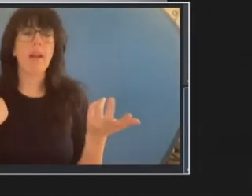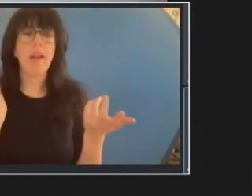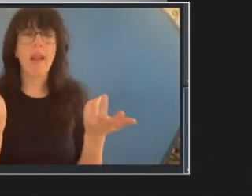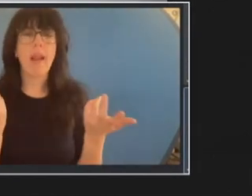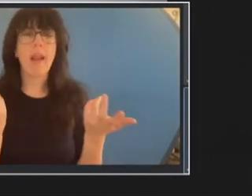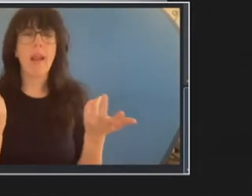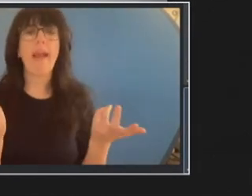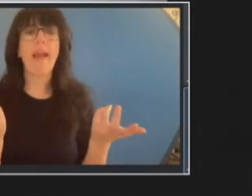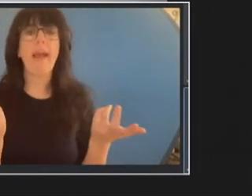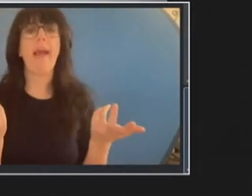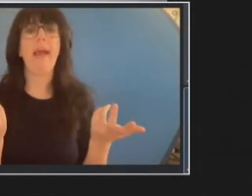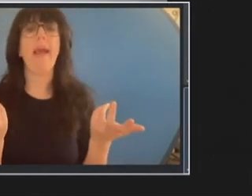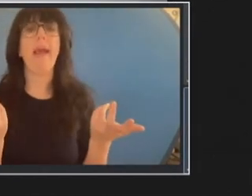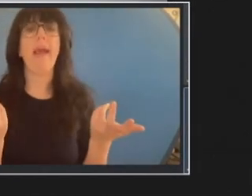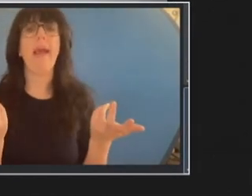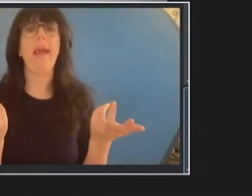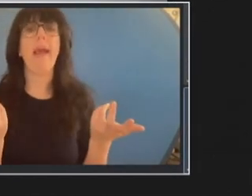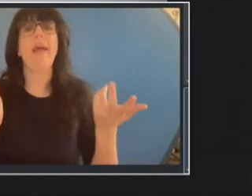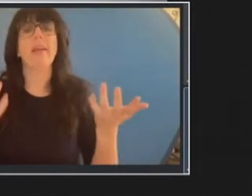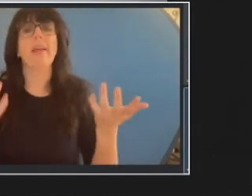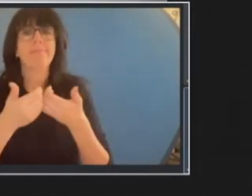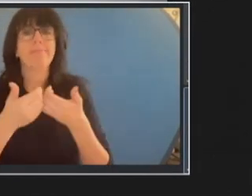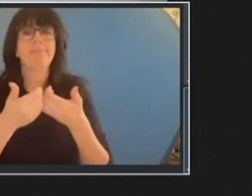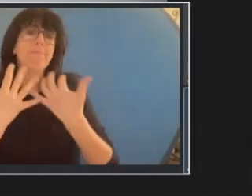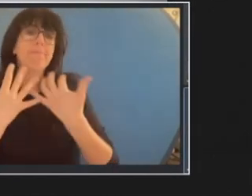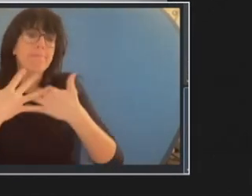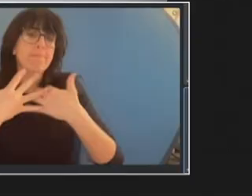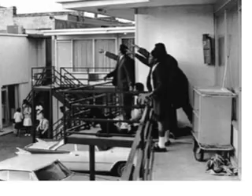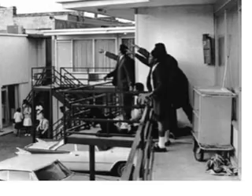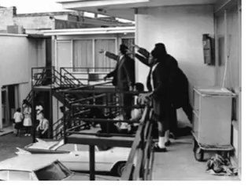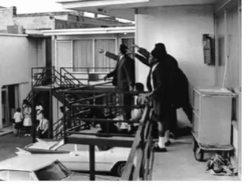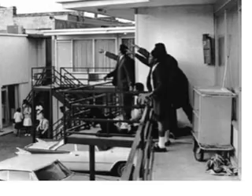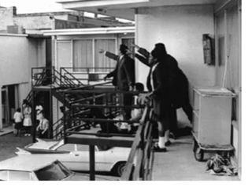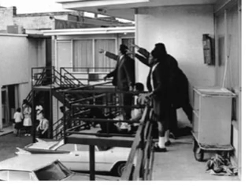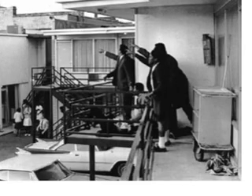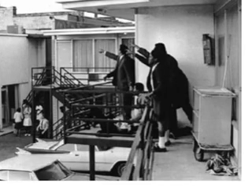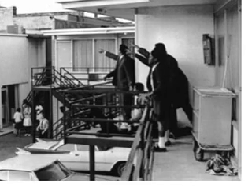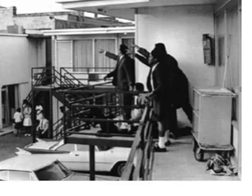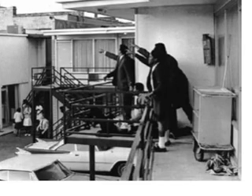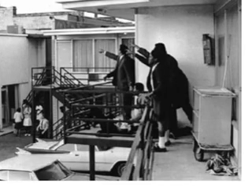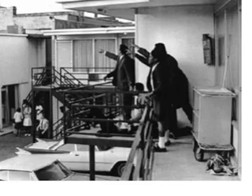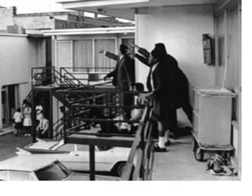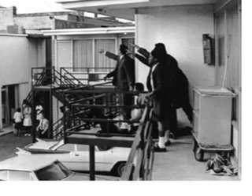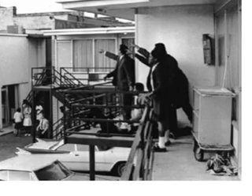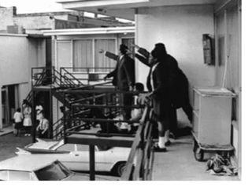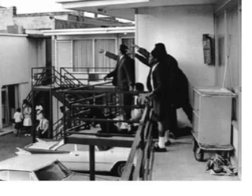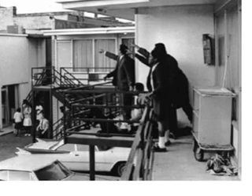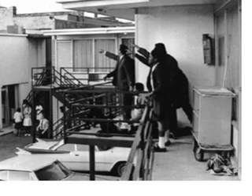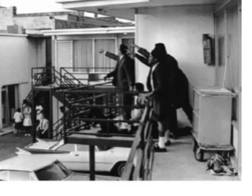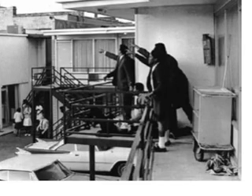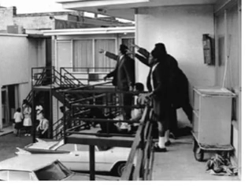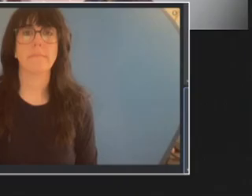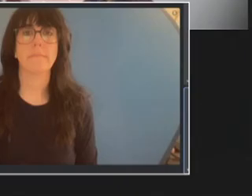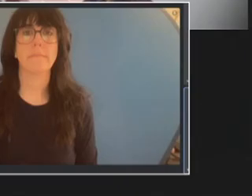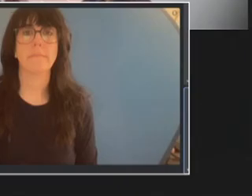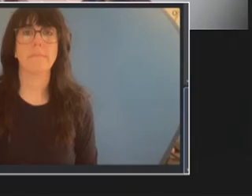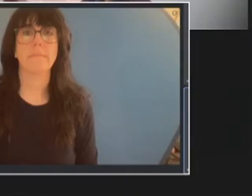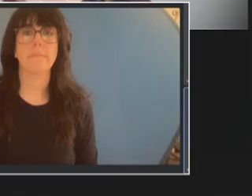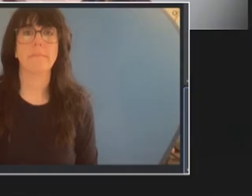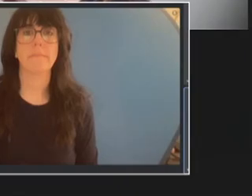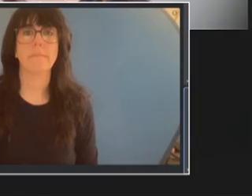desegregated by the time I had reached at least the age of awareness. The first slide